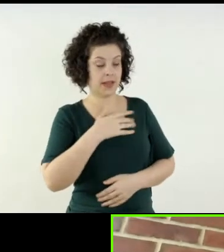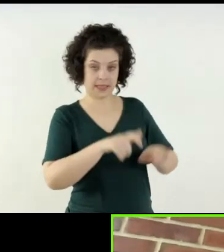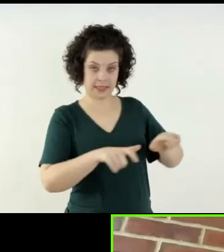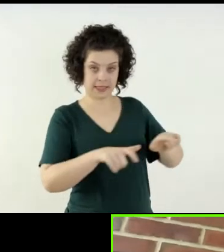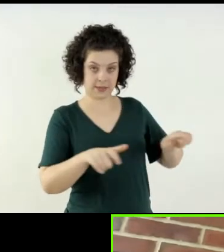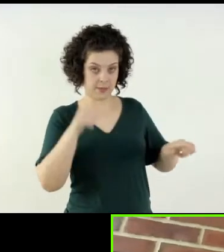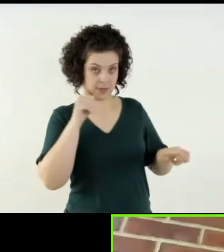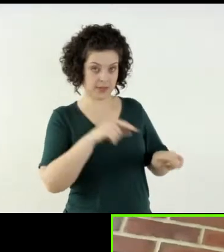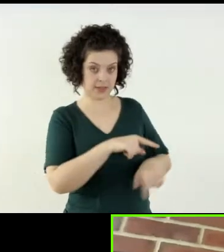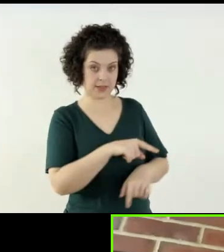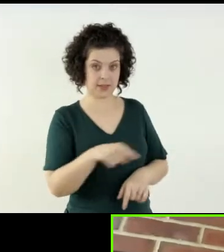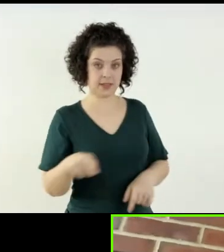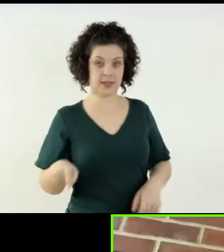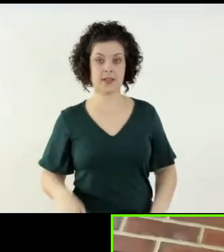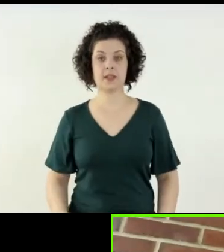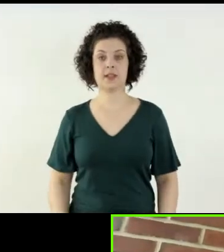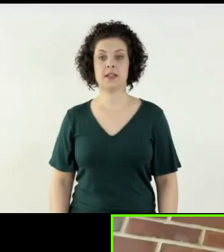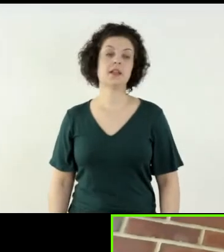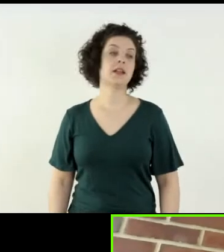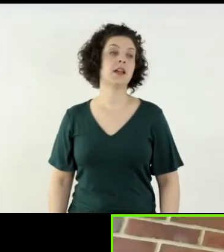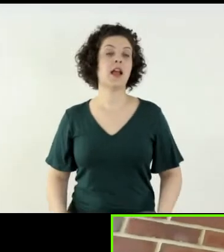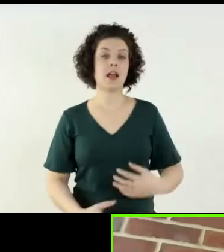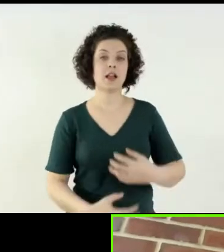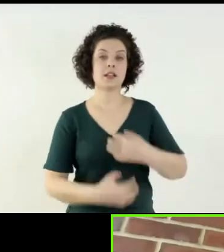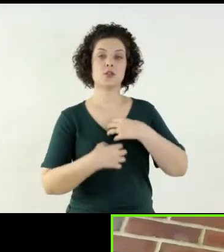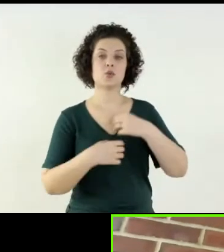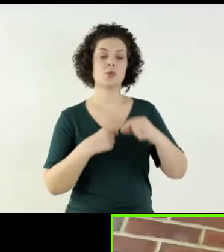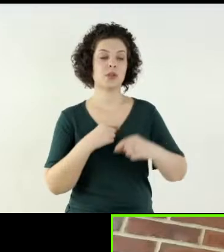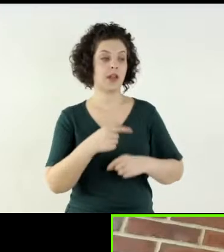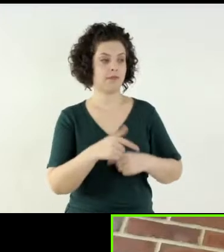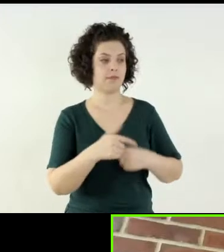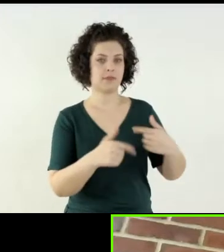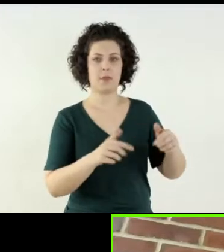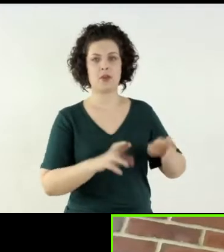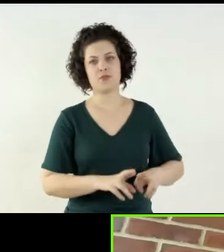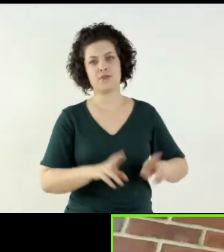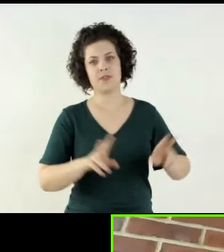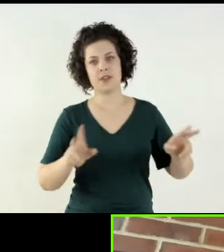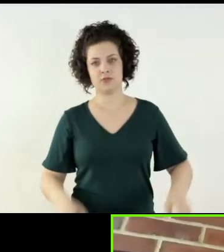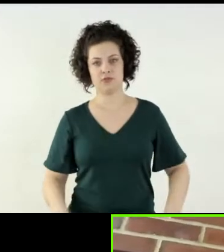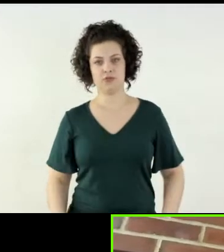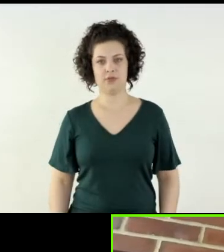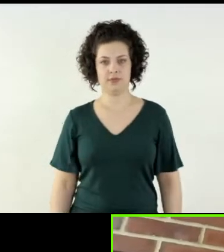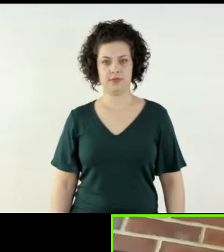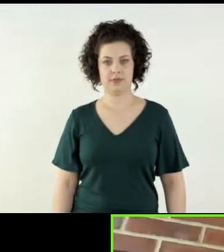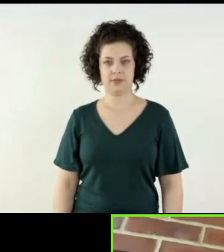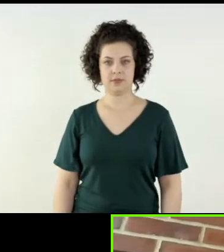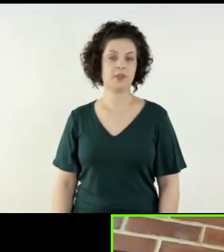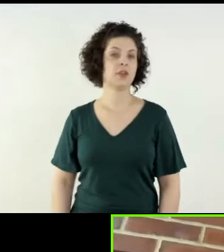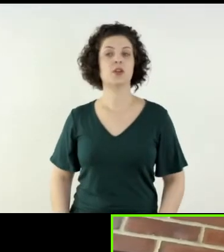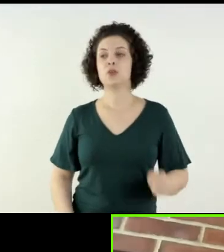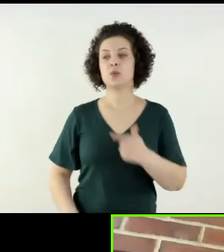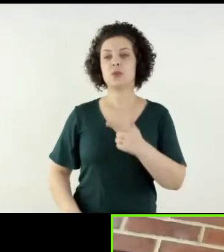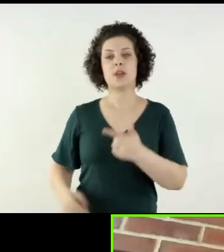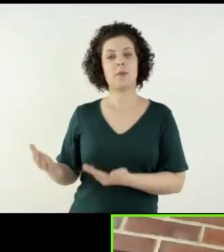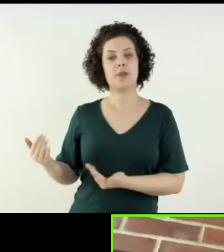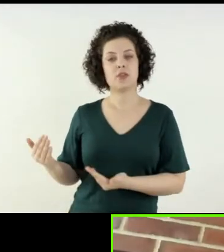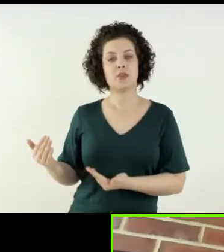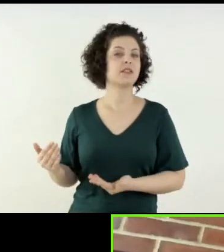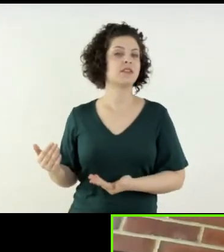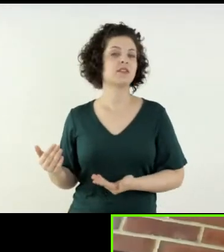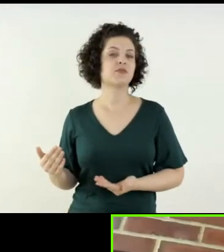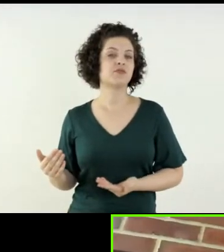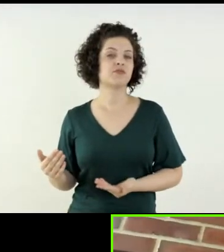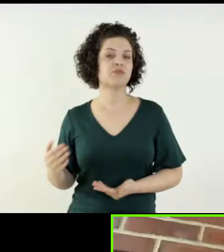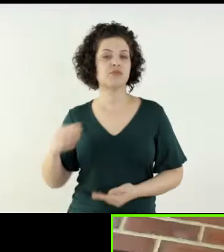way than, you know, a young teenager who might be moving through with their parent. So I would never say that the work is sort of